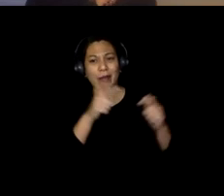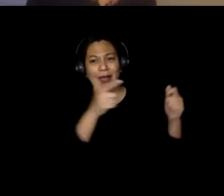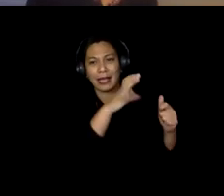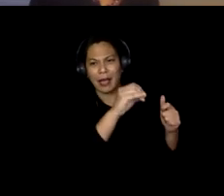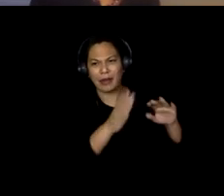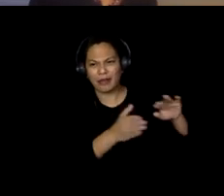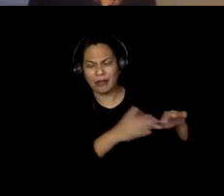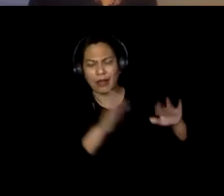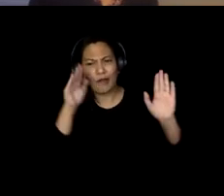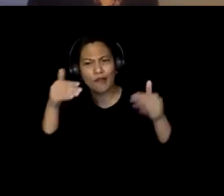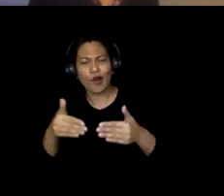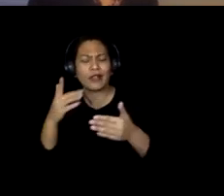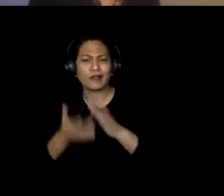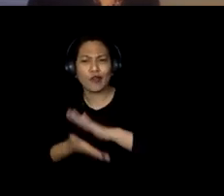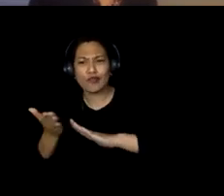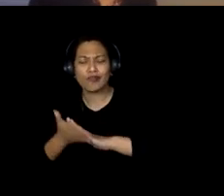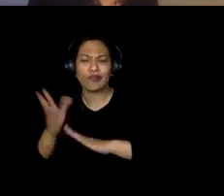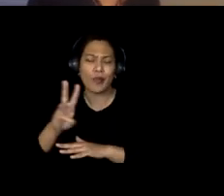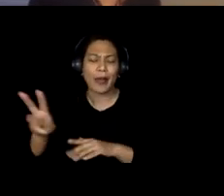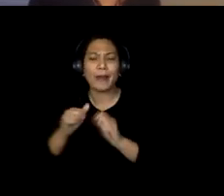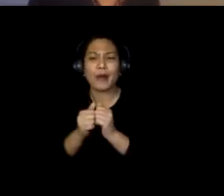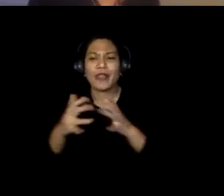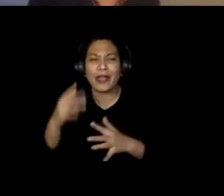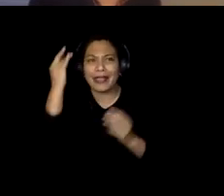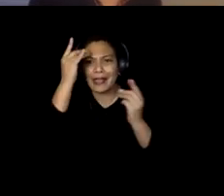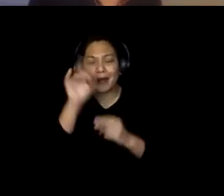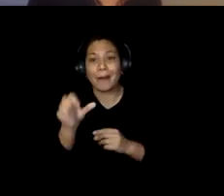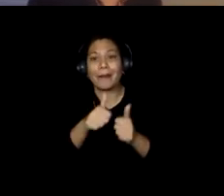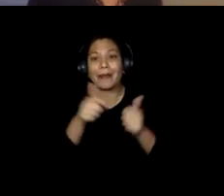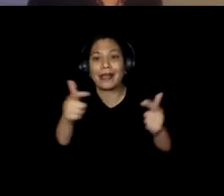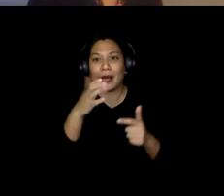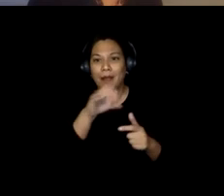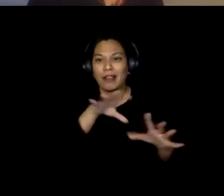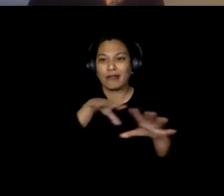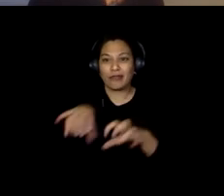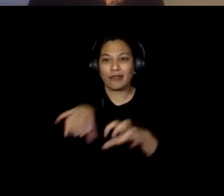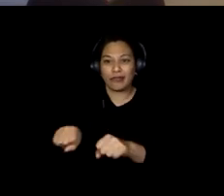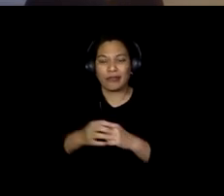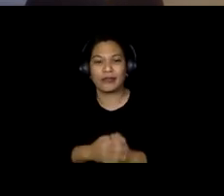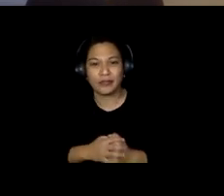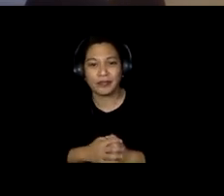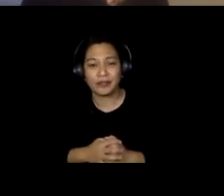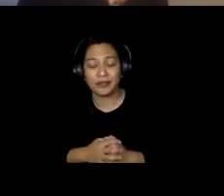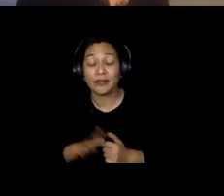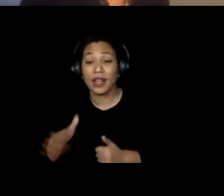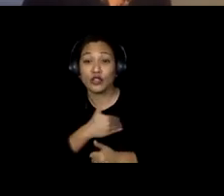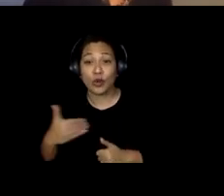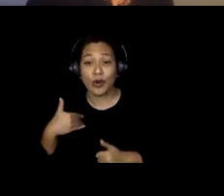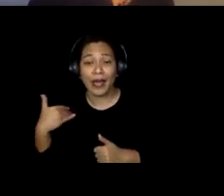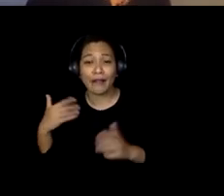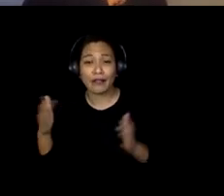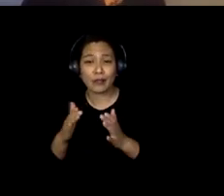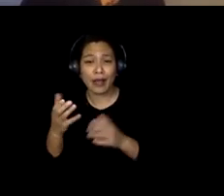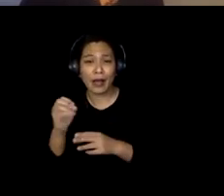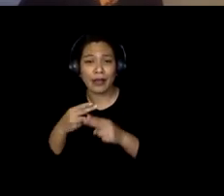having to worry about Facebook owning our data, that kind of thing. In Toronto, there's a small company called Bubble,